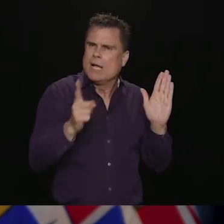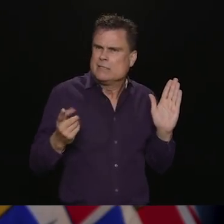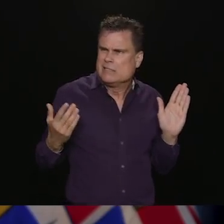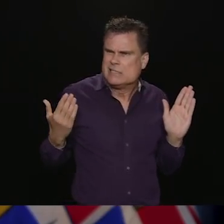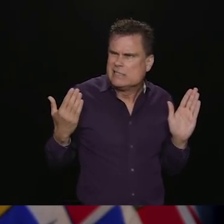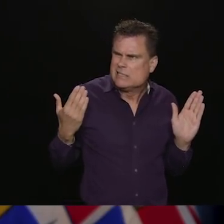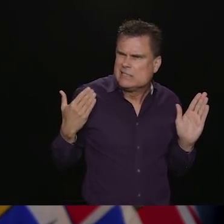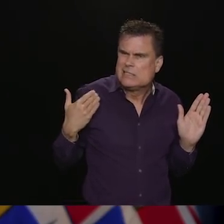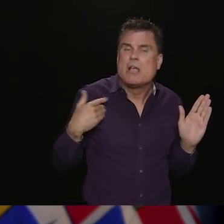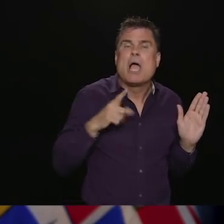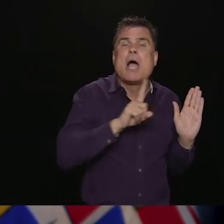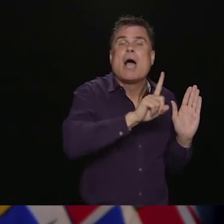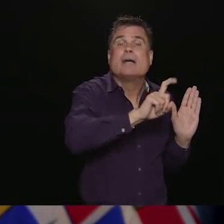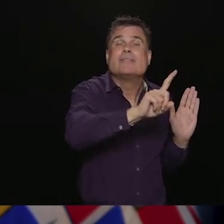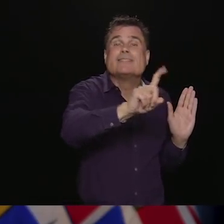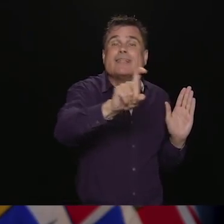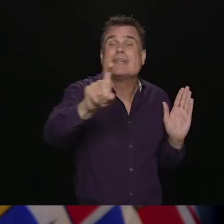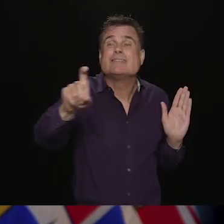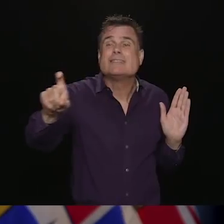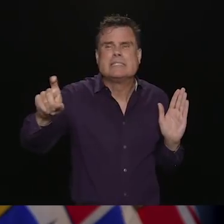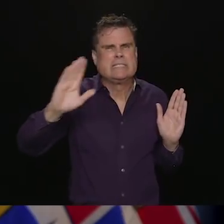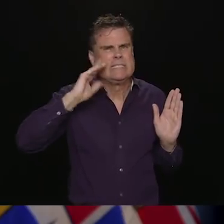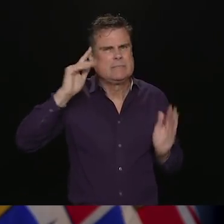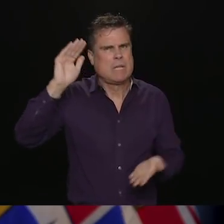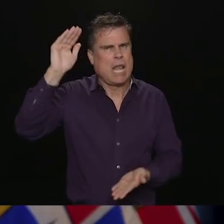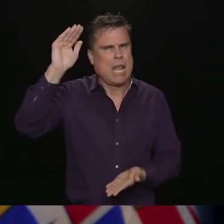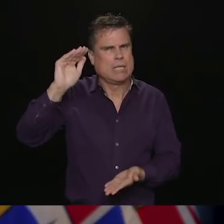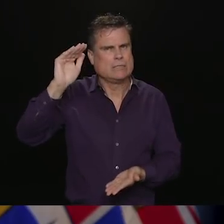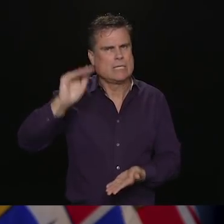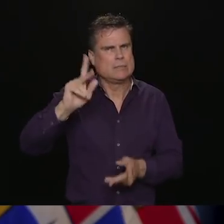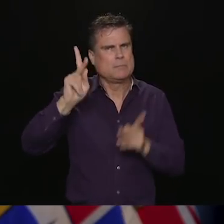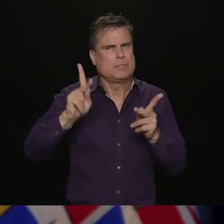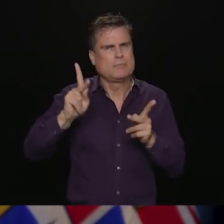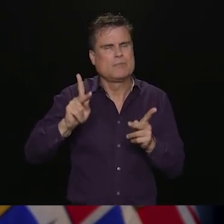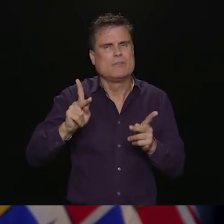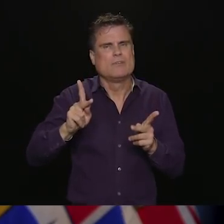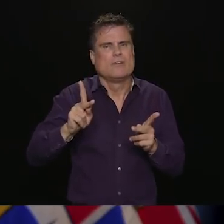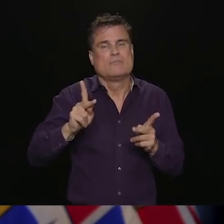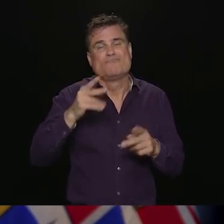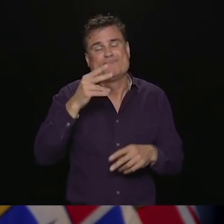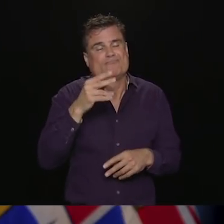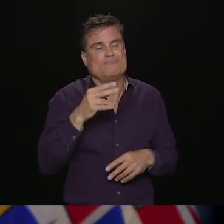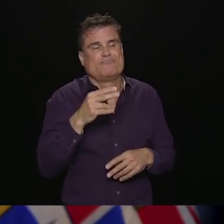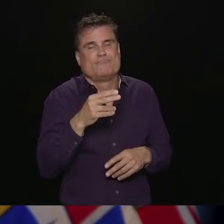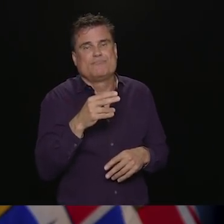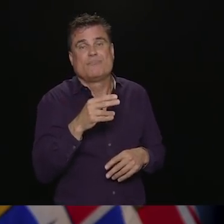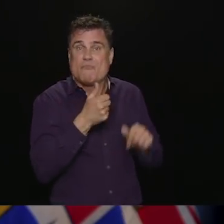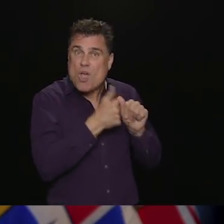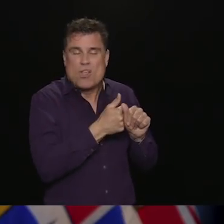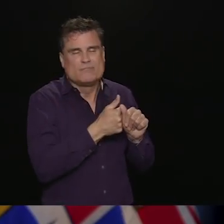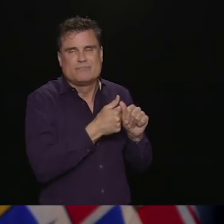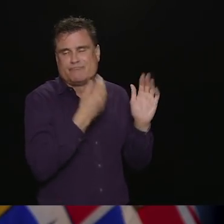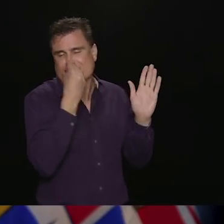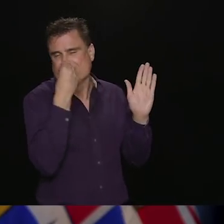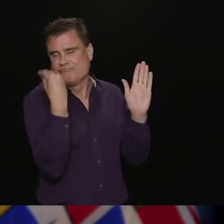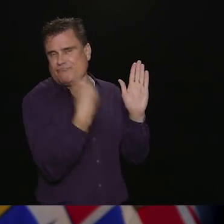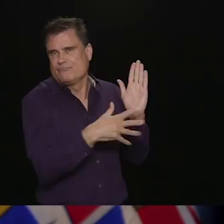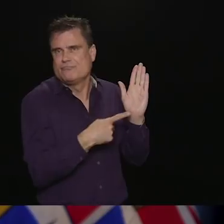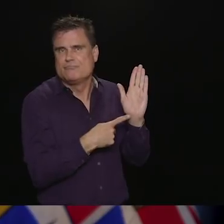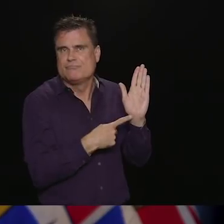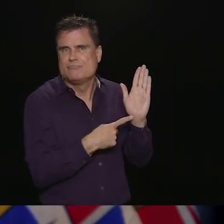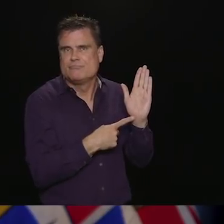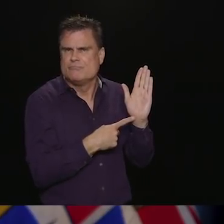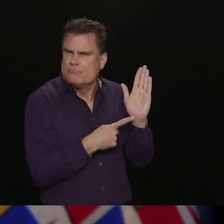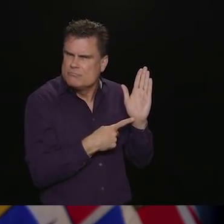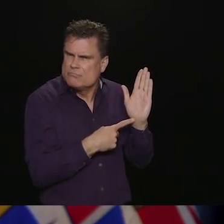a sense of complacency setting in? And also just in Binder's question earlier, are we going to get to phase three this week? Because